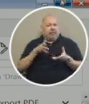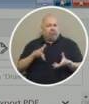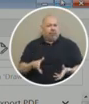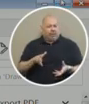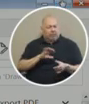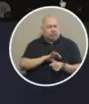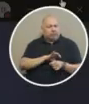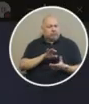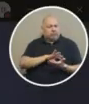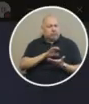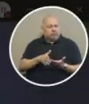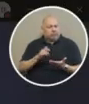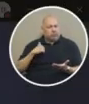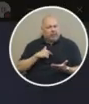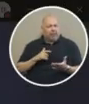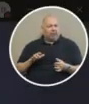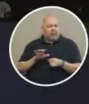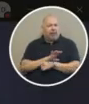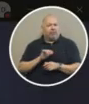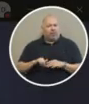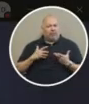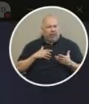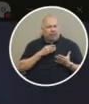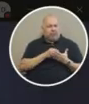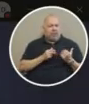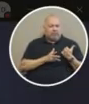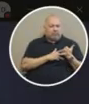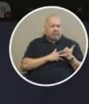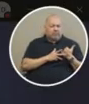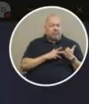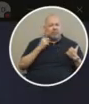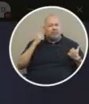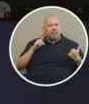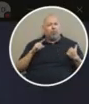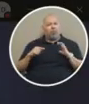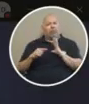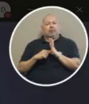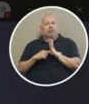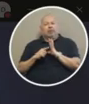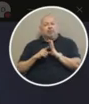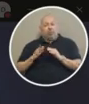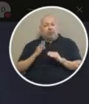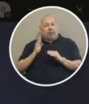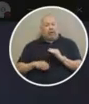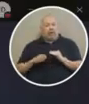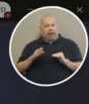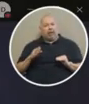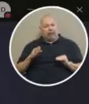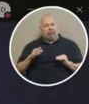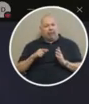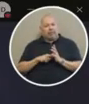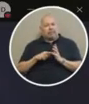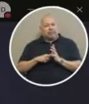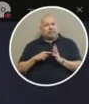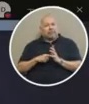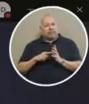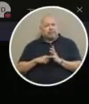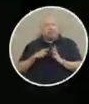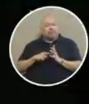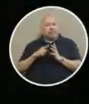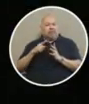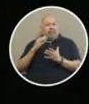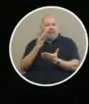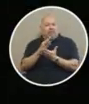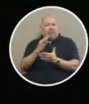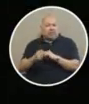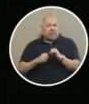And then we do have coverage we've already set aside for our debt payments for the end of through the end of this fiscal year.